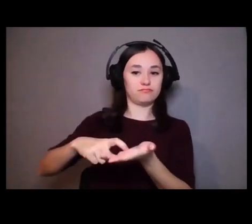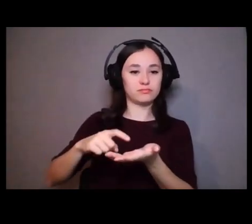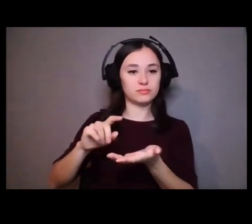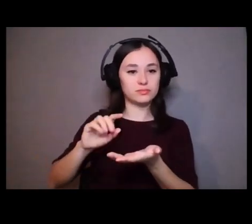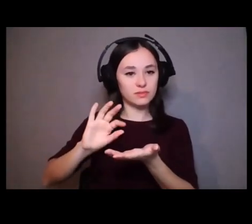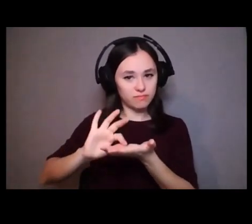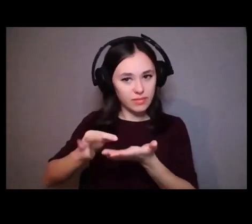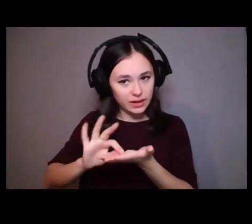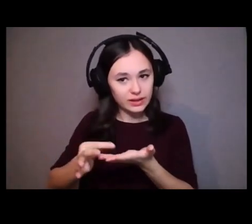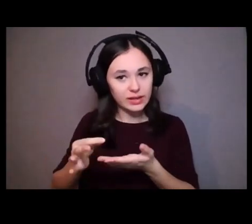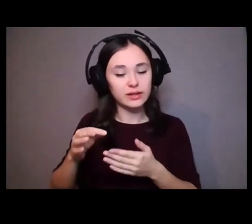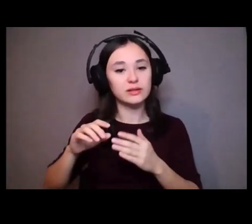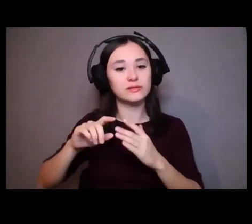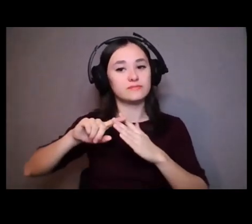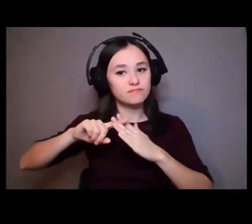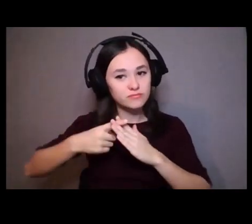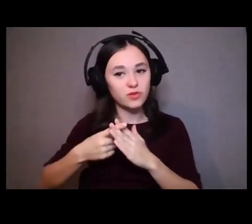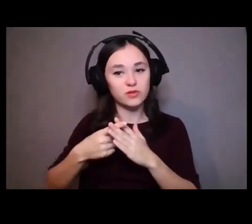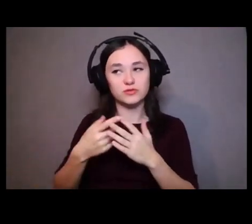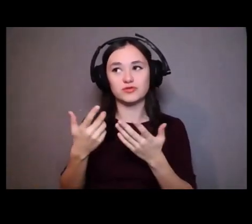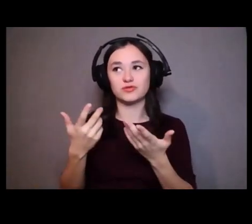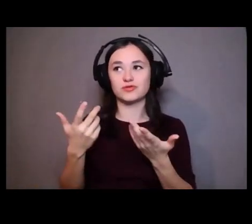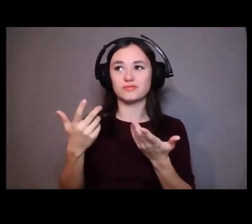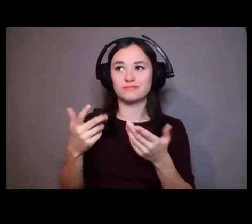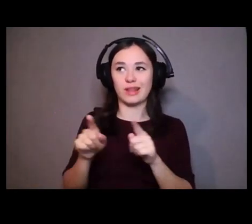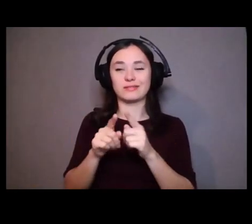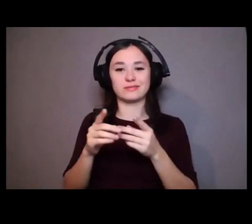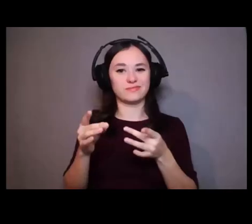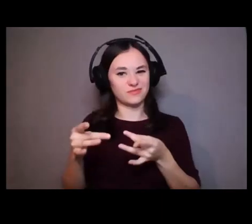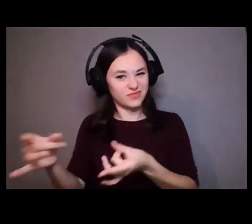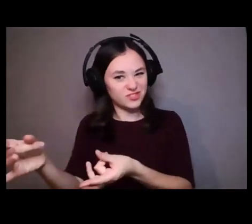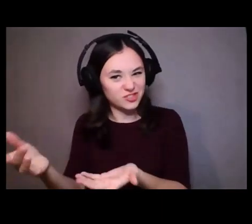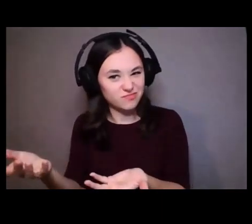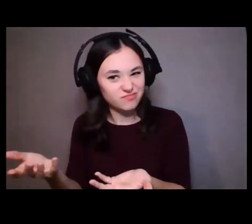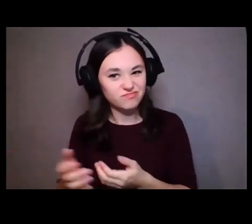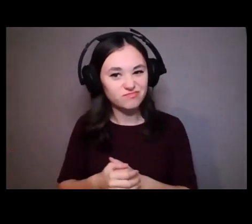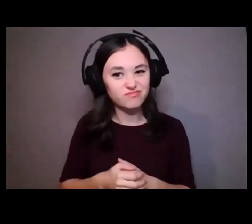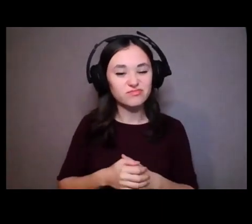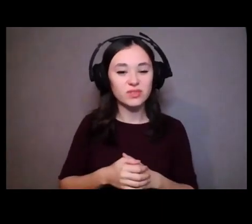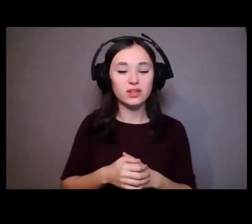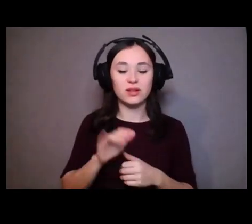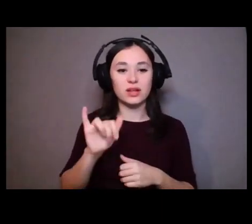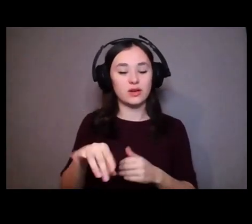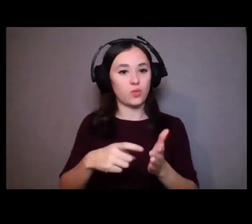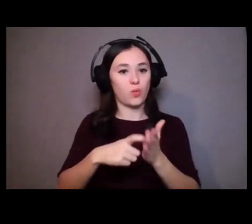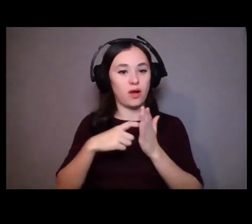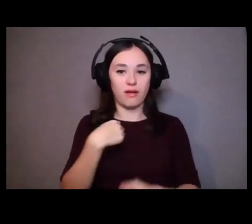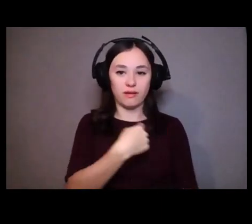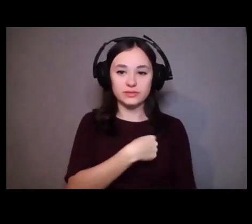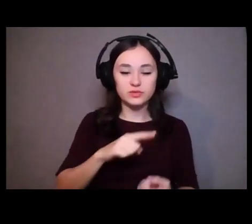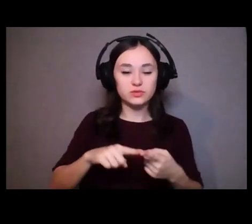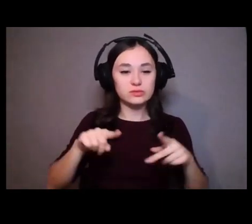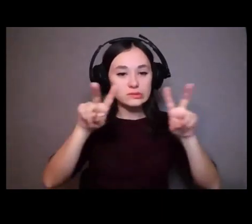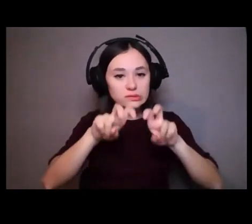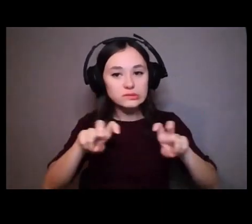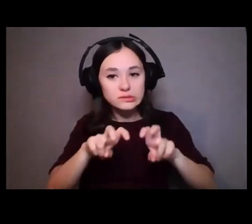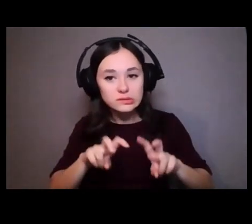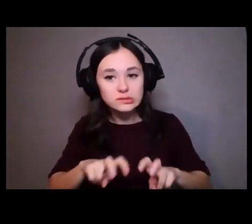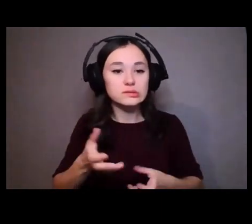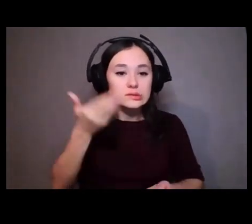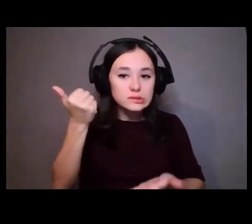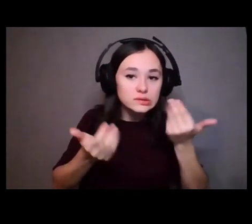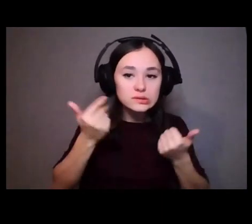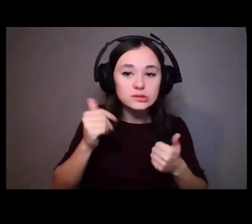place of being a pretty efficient provider of health coverage. That requires us to really dig in deep to find those areas of